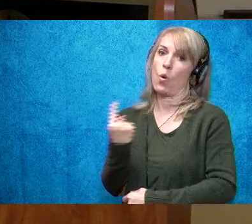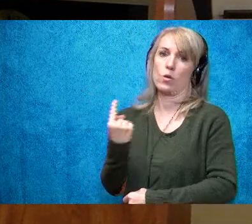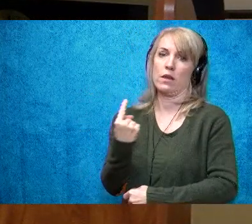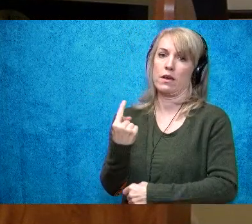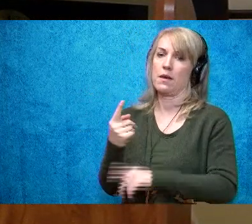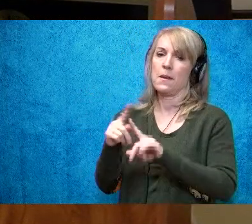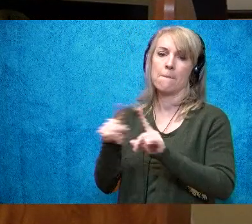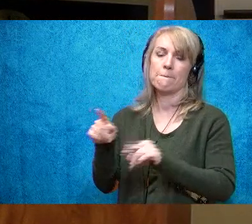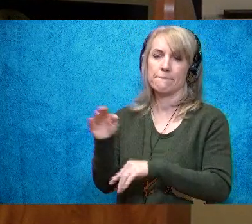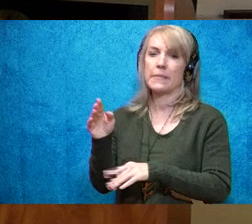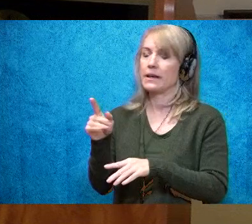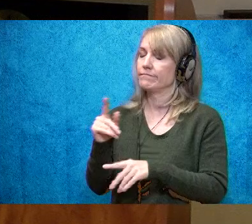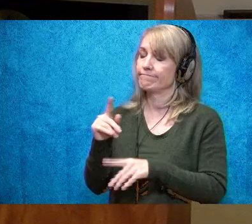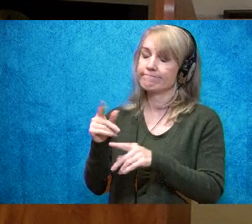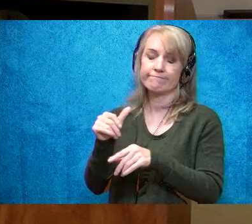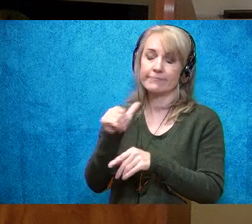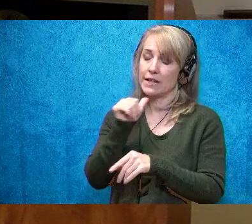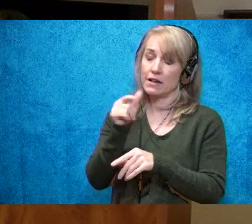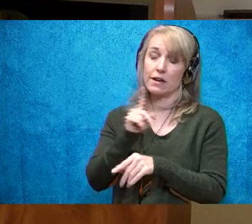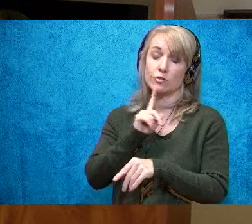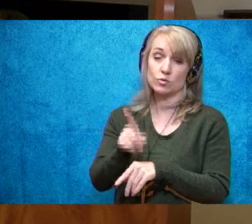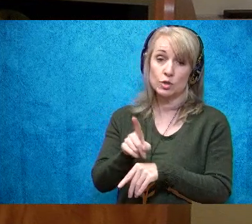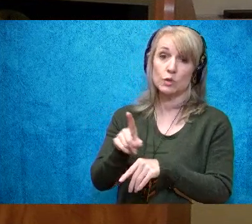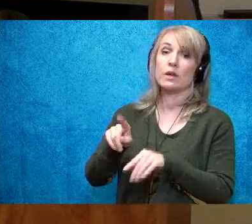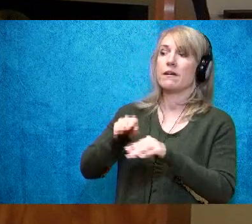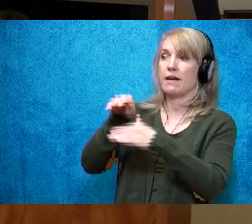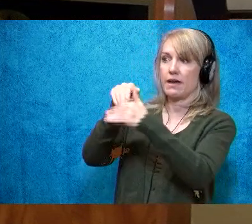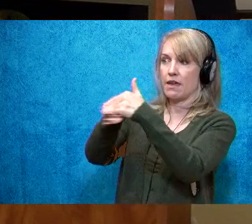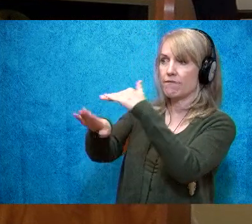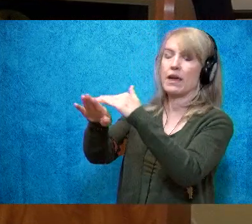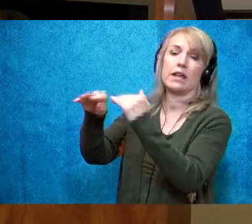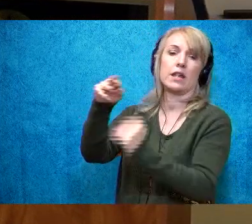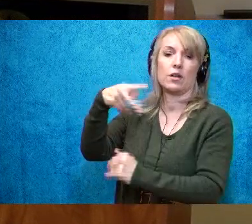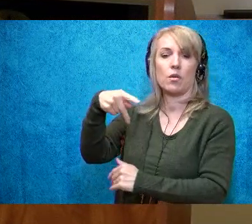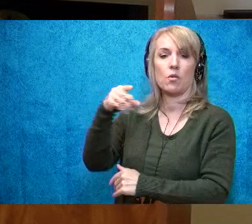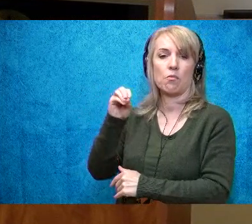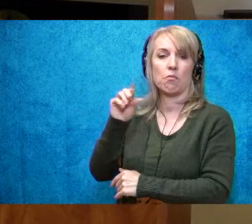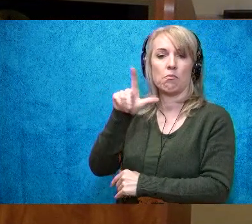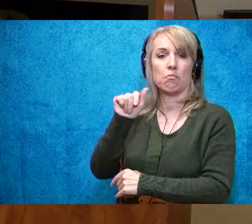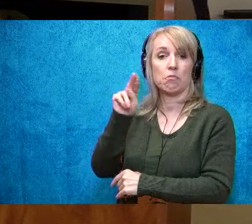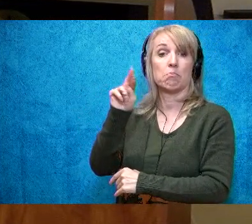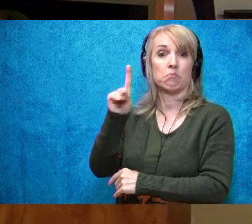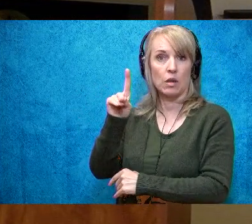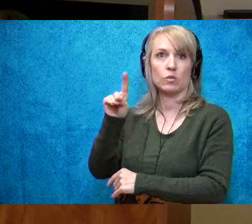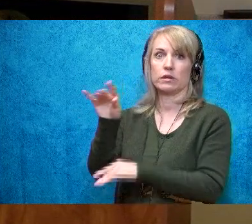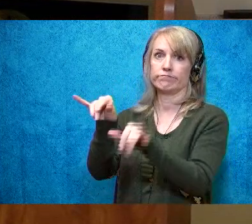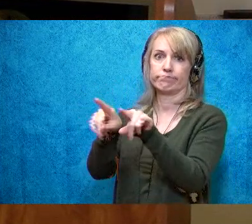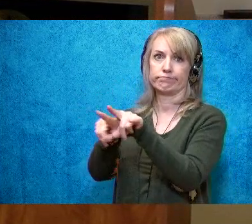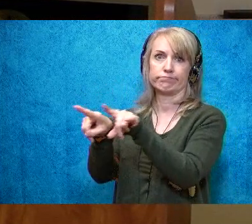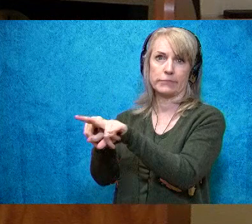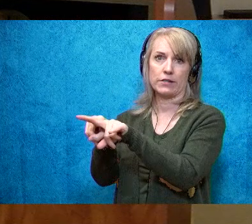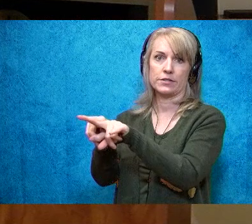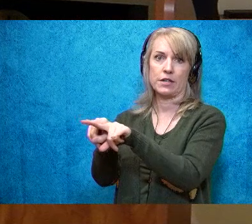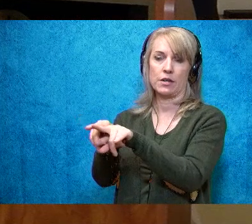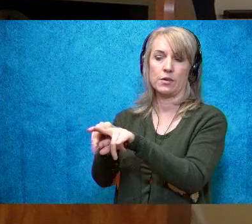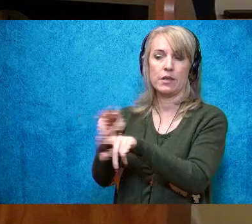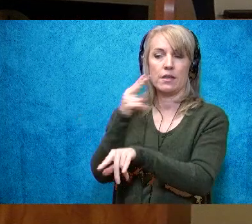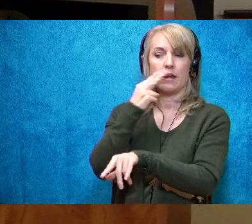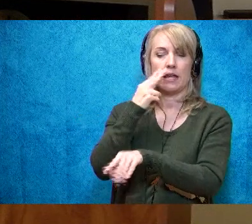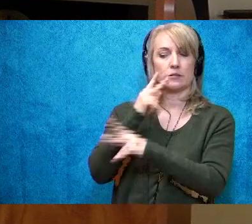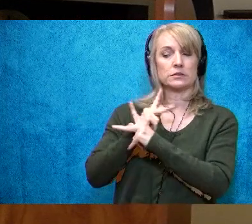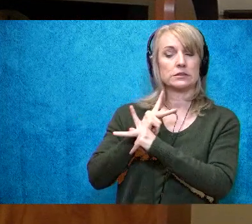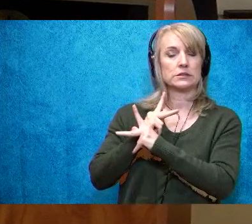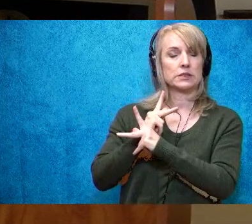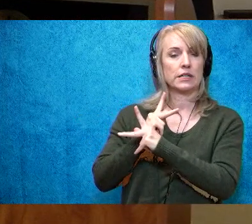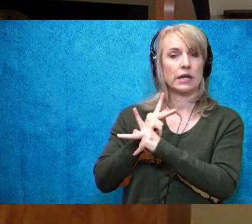both invade Poland at one time. Now, Hitler, in doing that, he was being careful. He was trying to make sure that he had